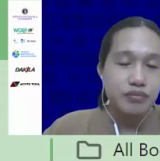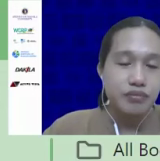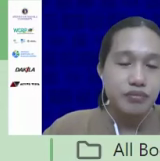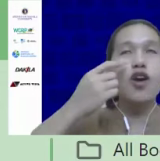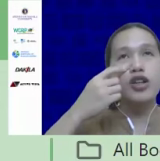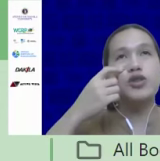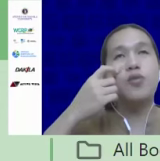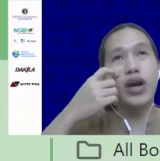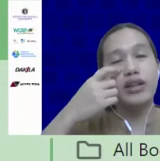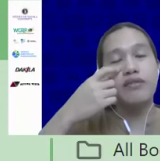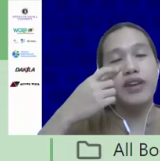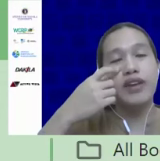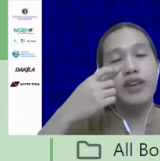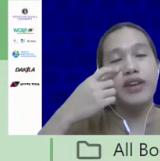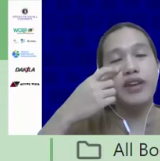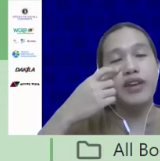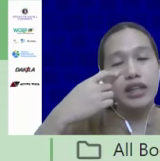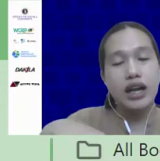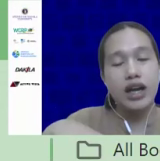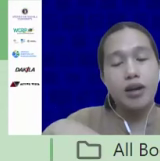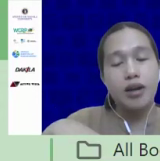This is also one very